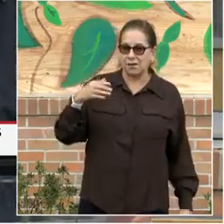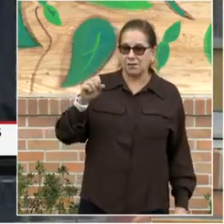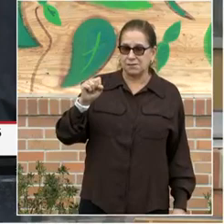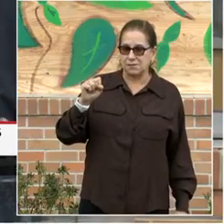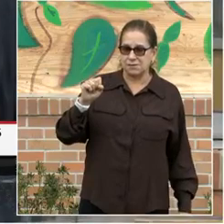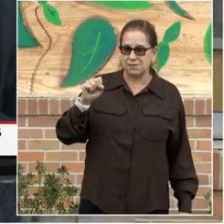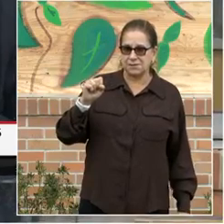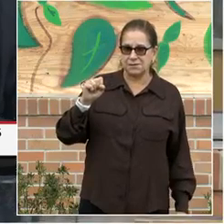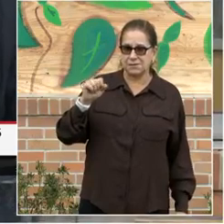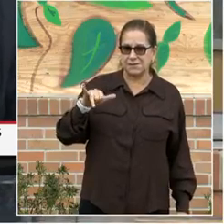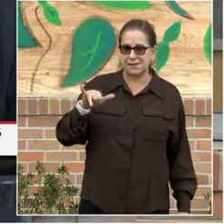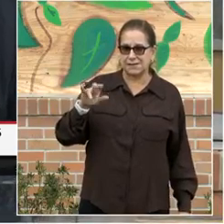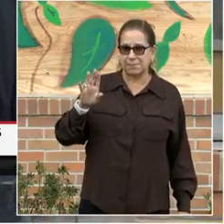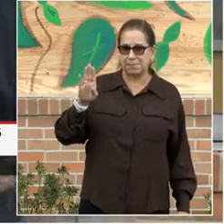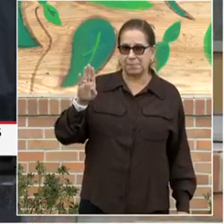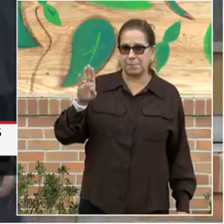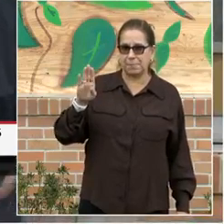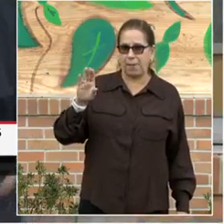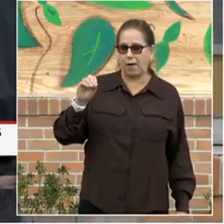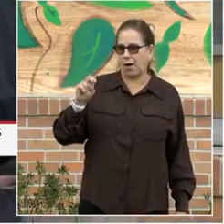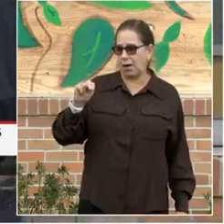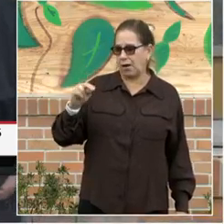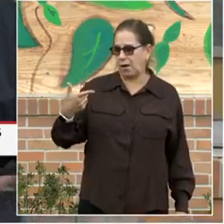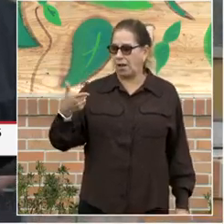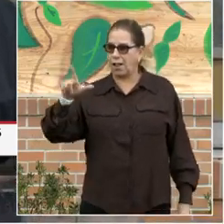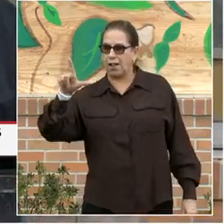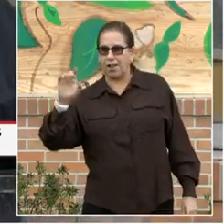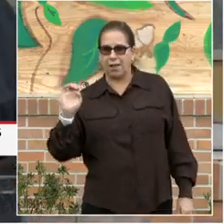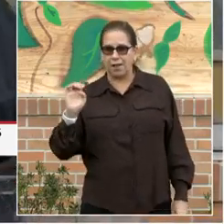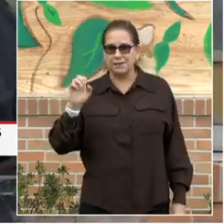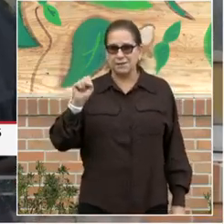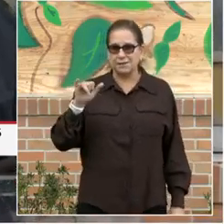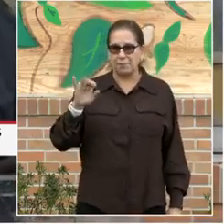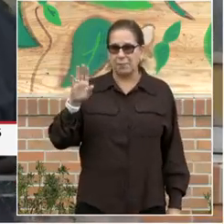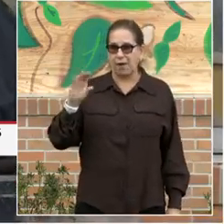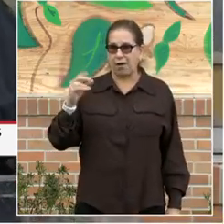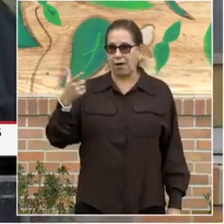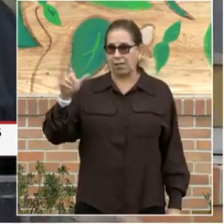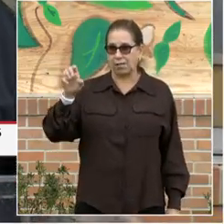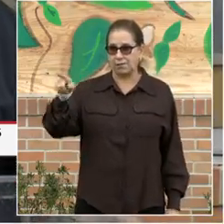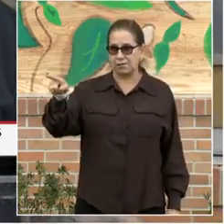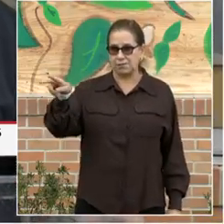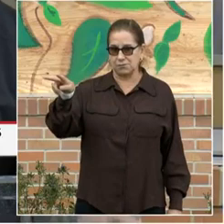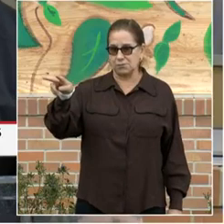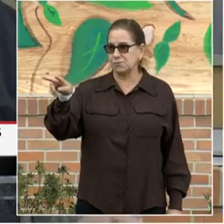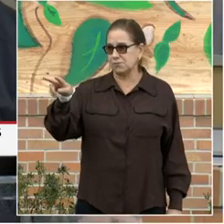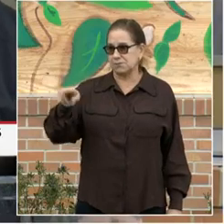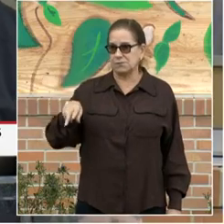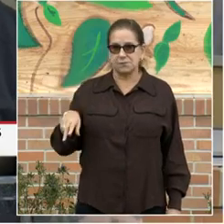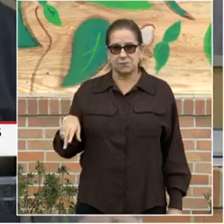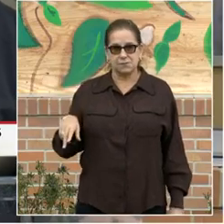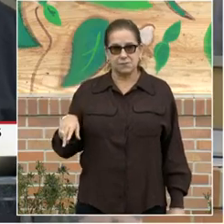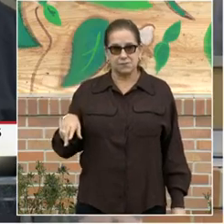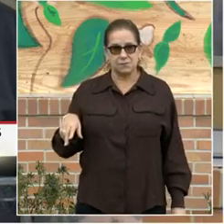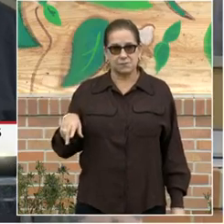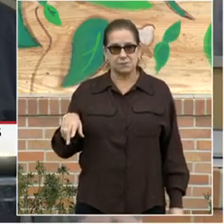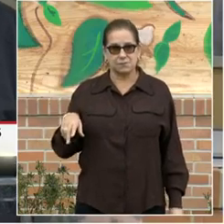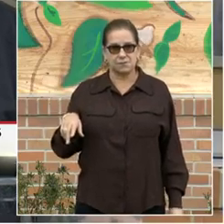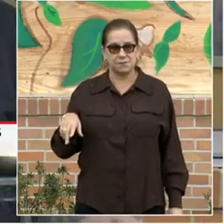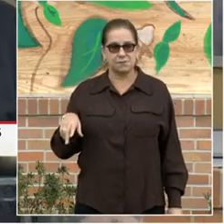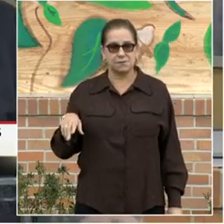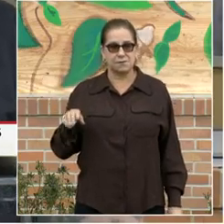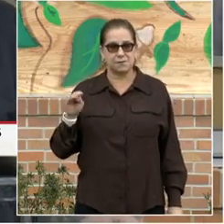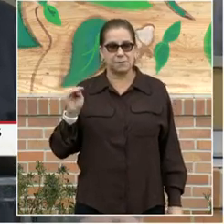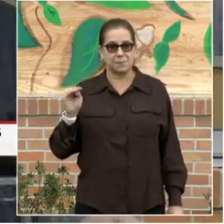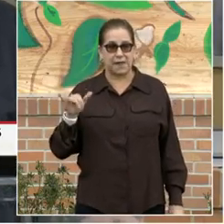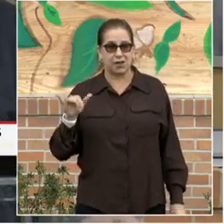applause. So with that, today is not just about what we're doing here today, but it's about what's more to come. So Mayor Bowser, we're